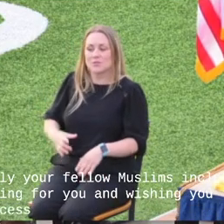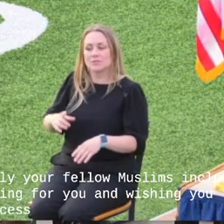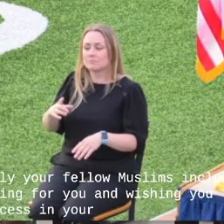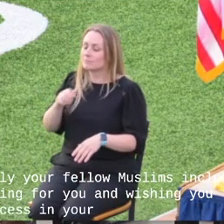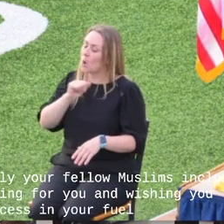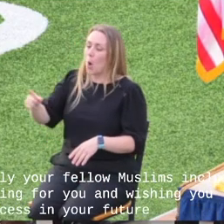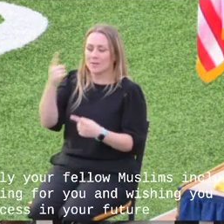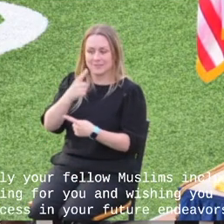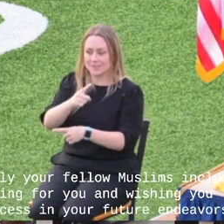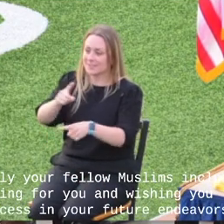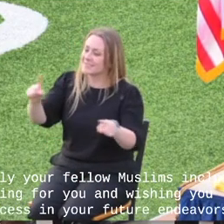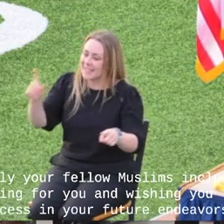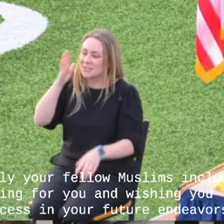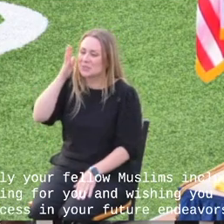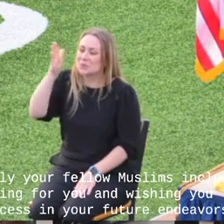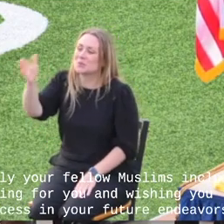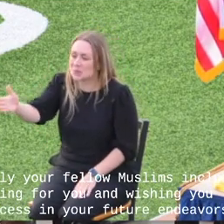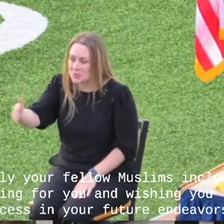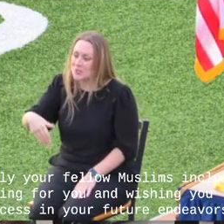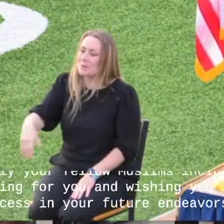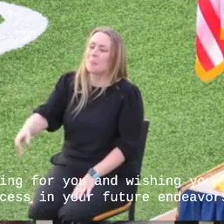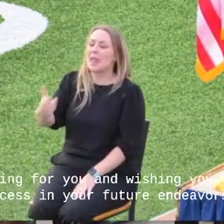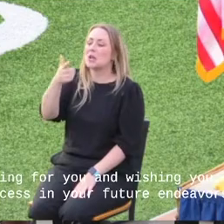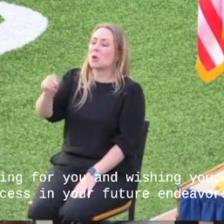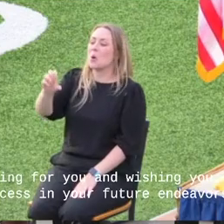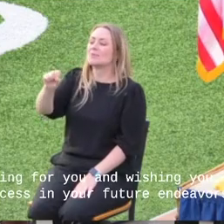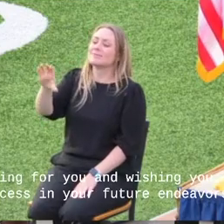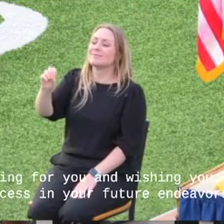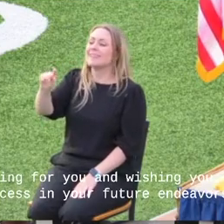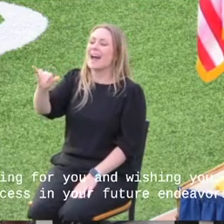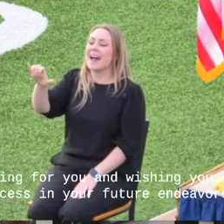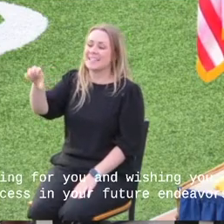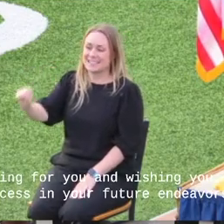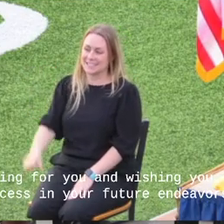your future endeavors. Go Scotties!